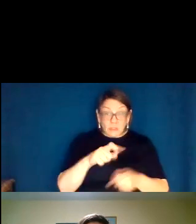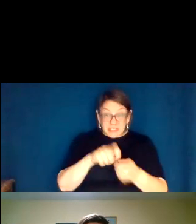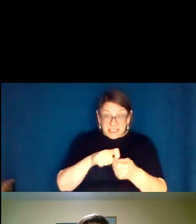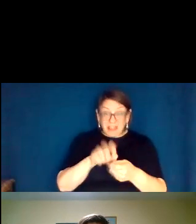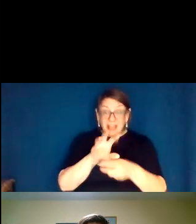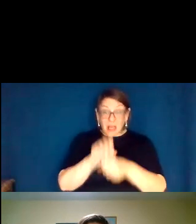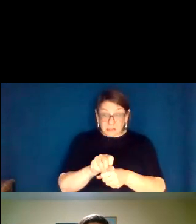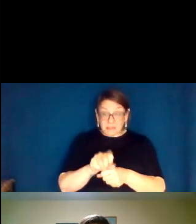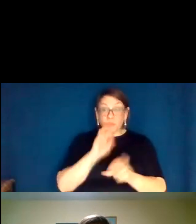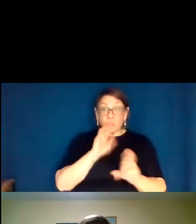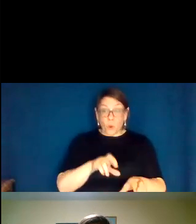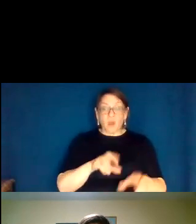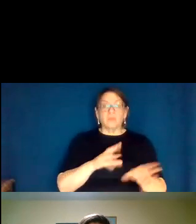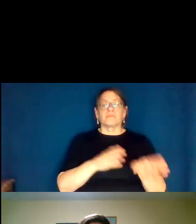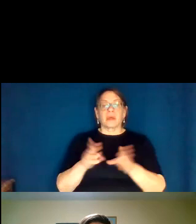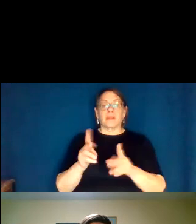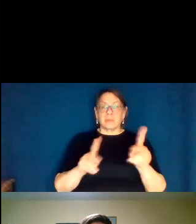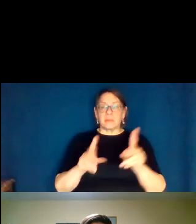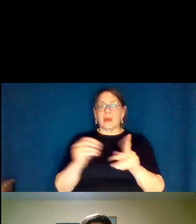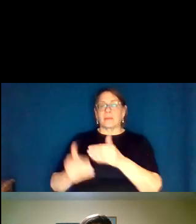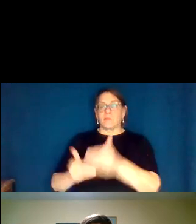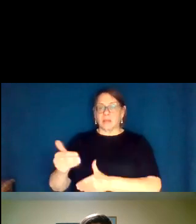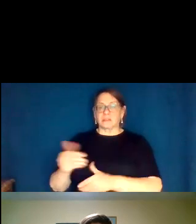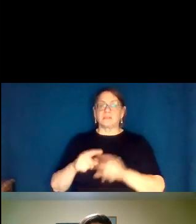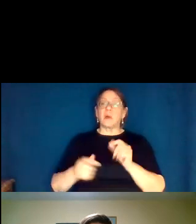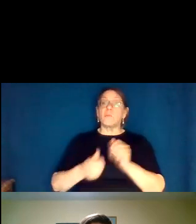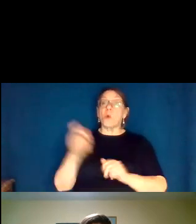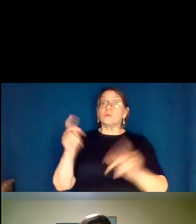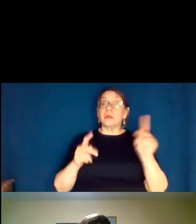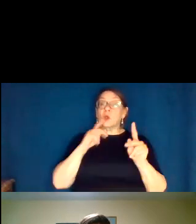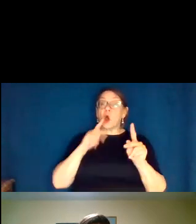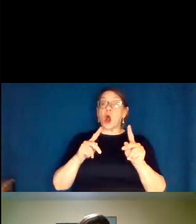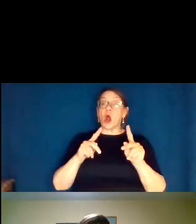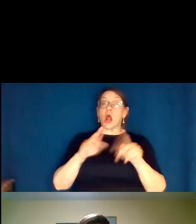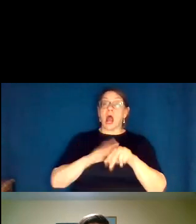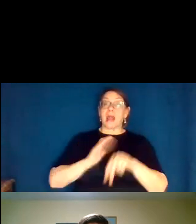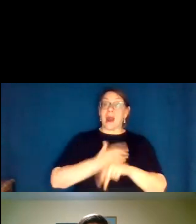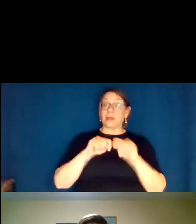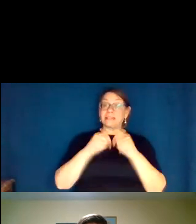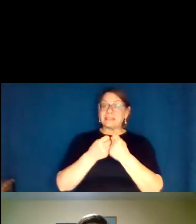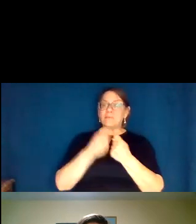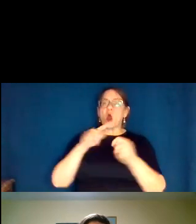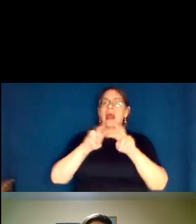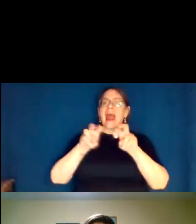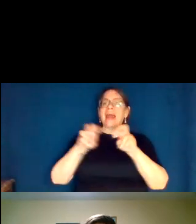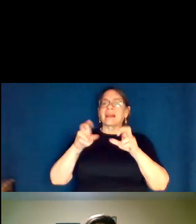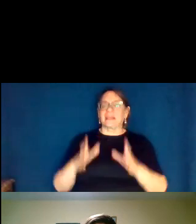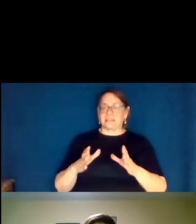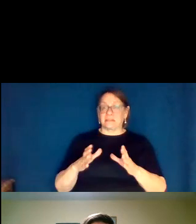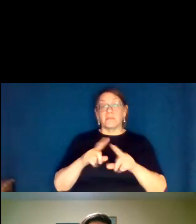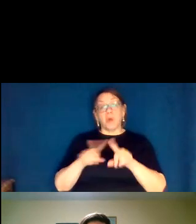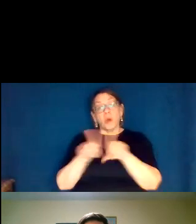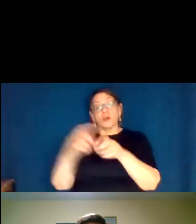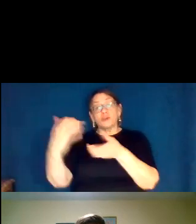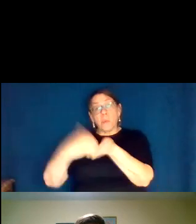The people that work on this for the most part are our analysts on the ecosystem team, but we'll also partner with analysts at other